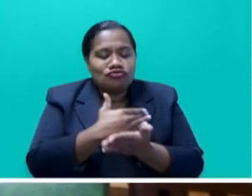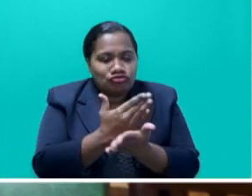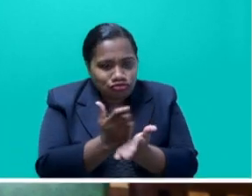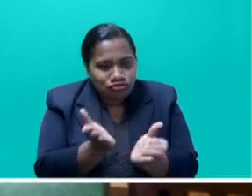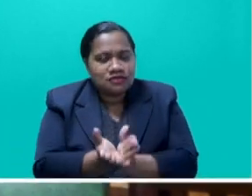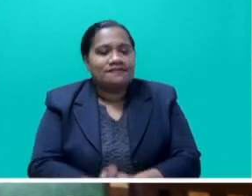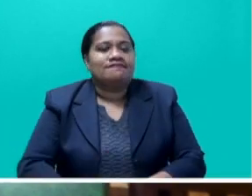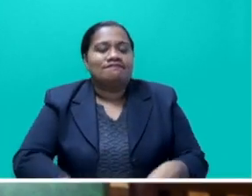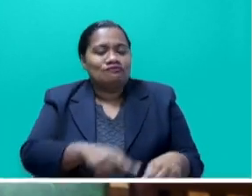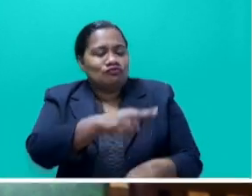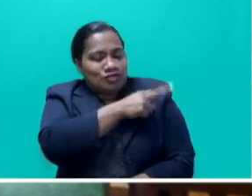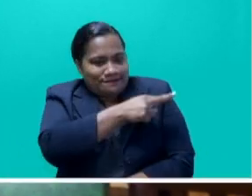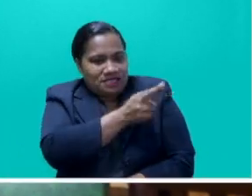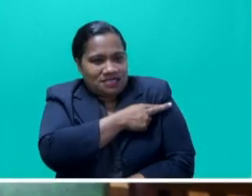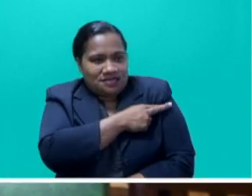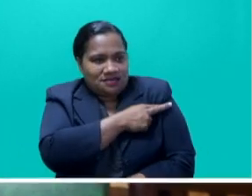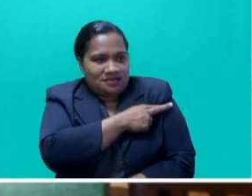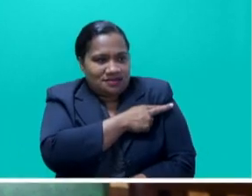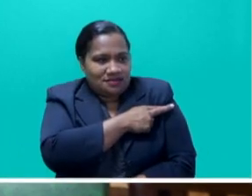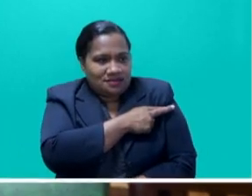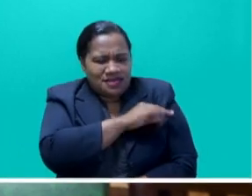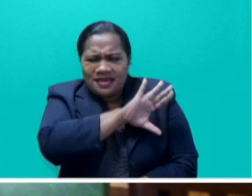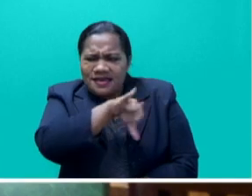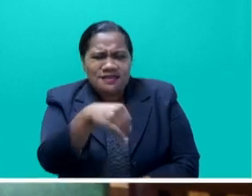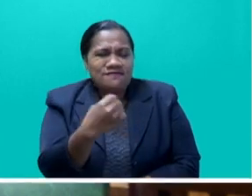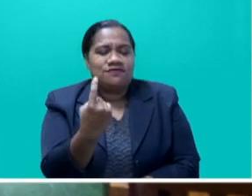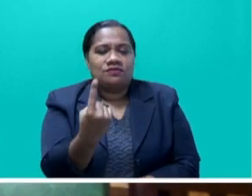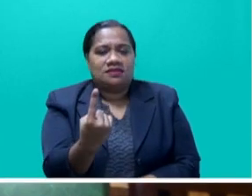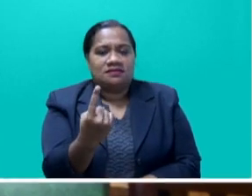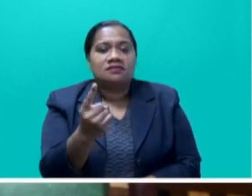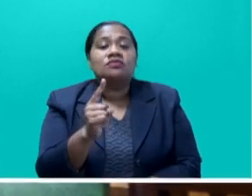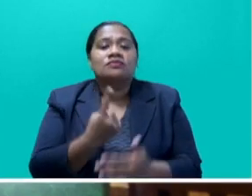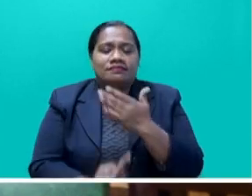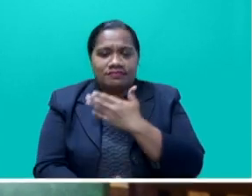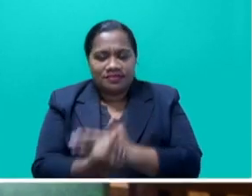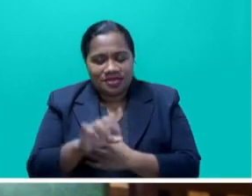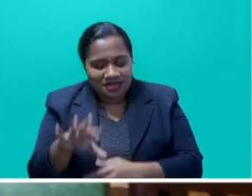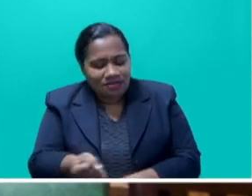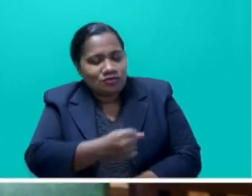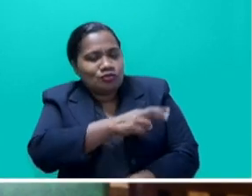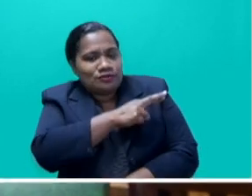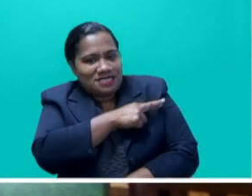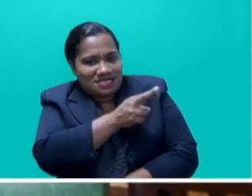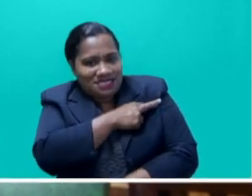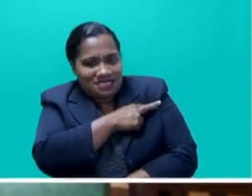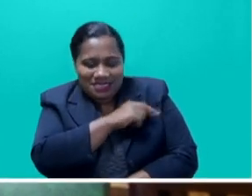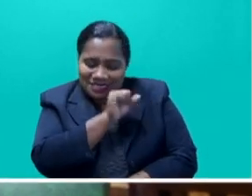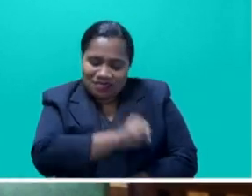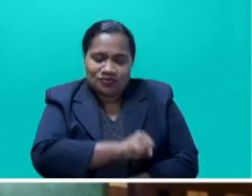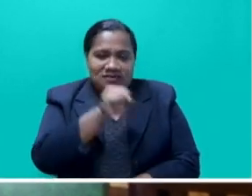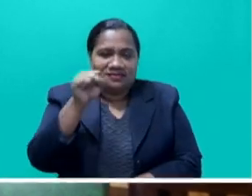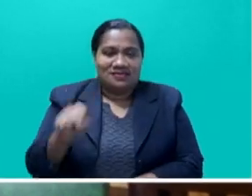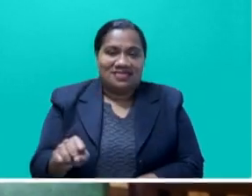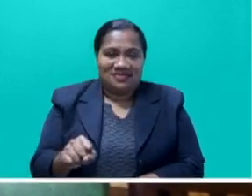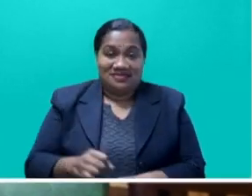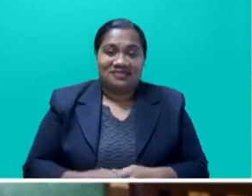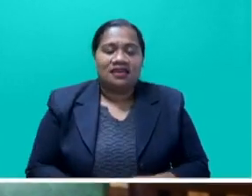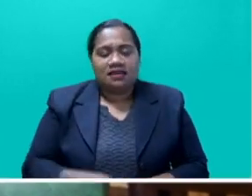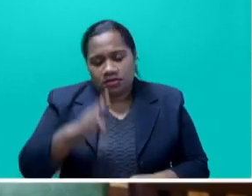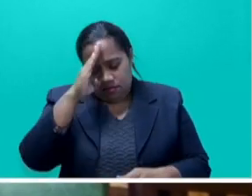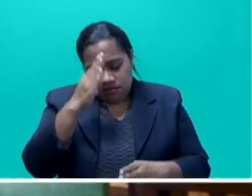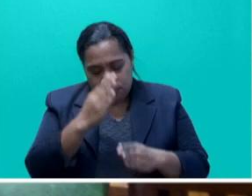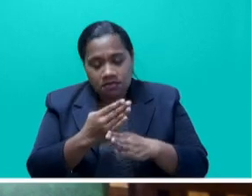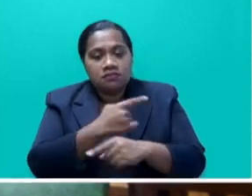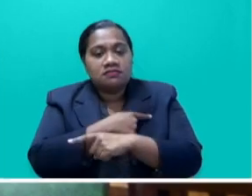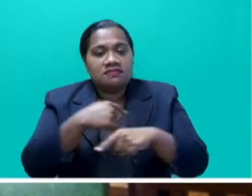responsibility. It's everybody taking that responsibility seriously. And I hope that we